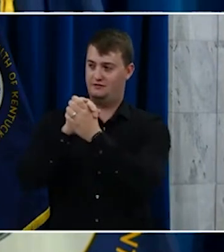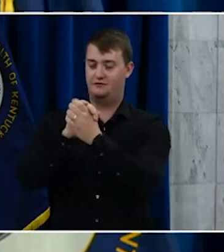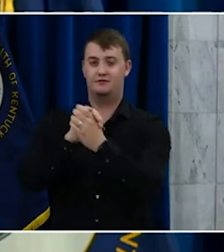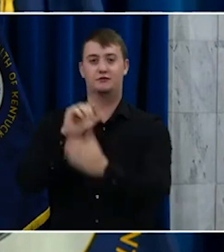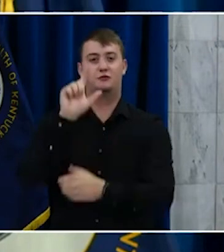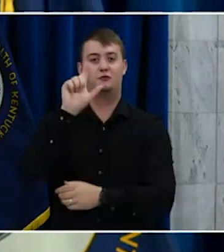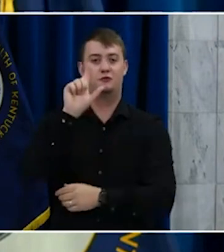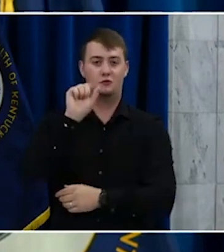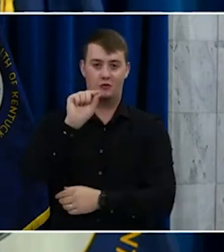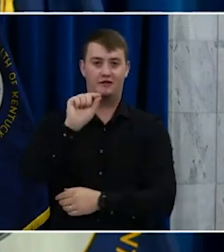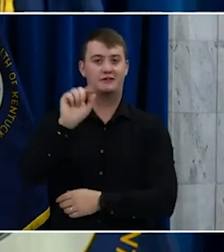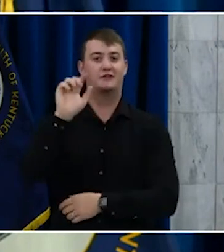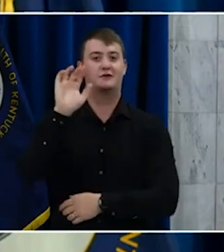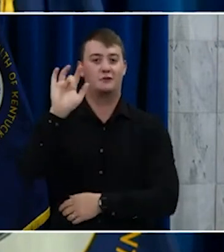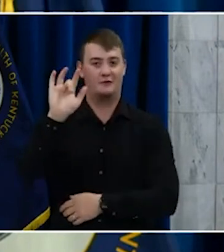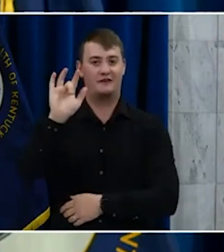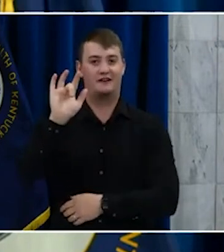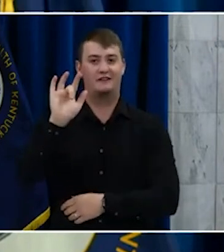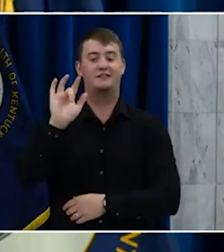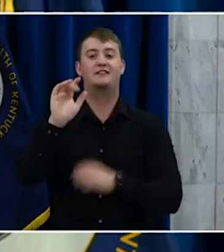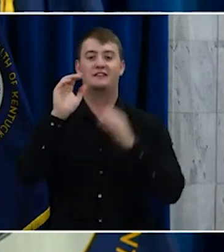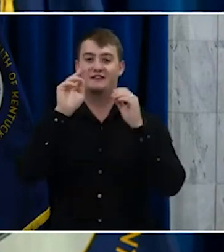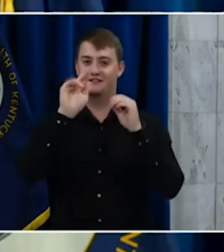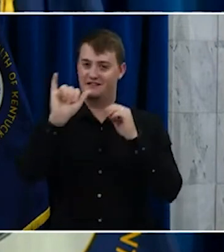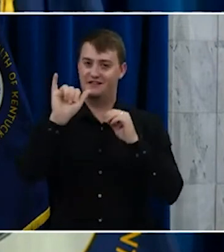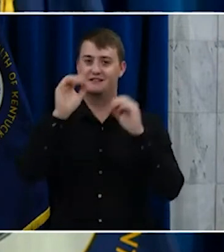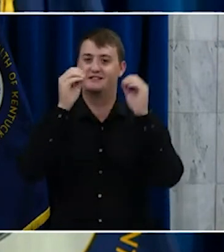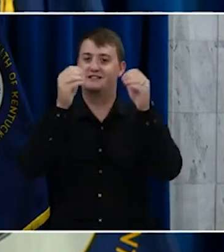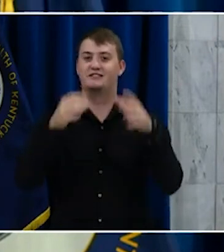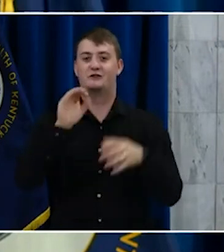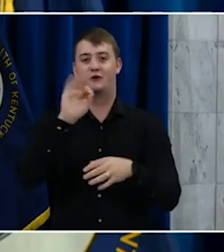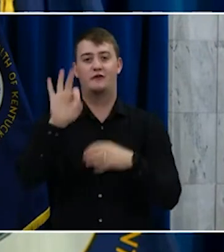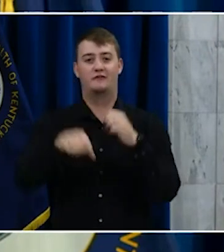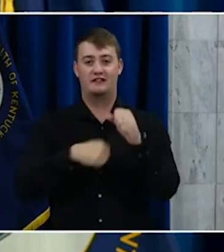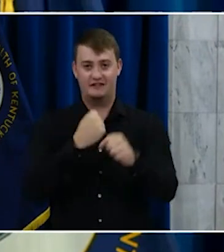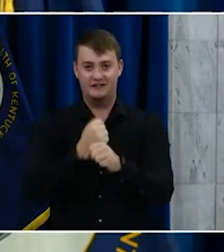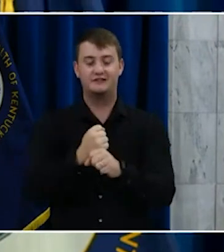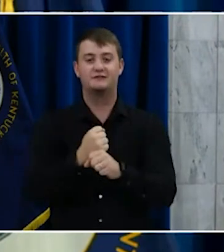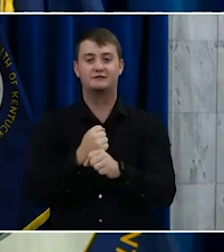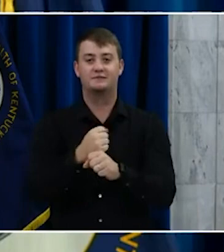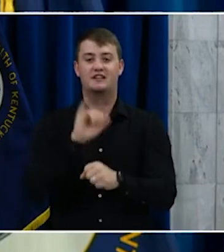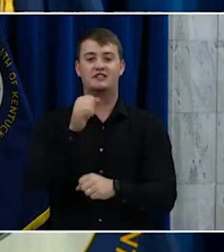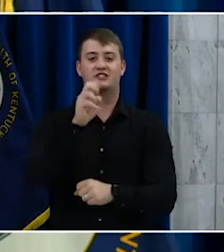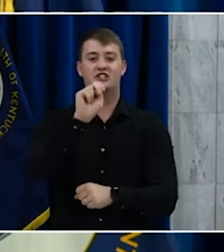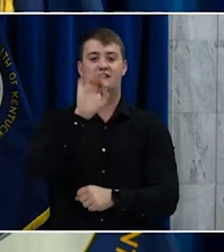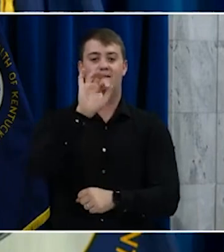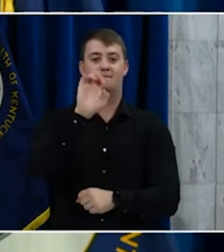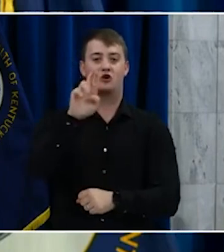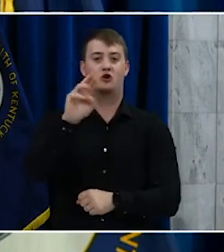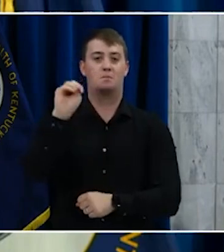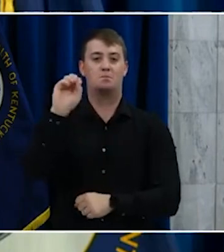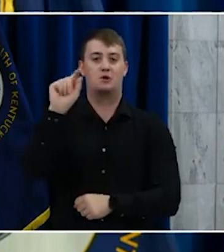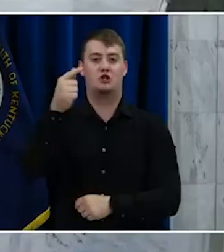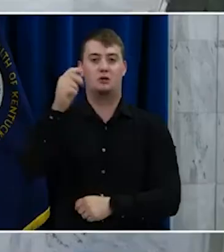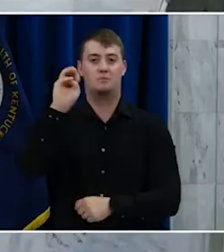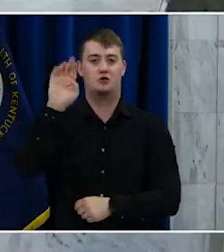the 2025 Kentucky Teacher of the Year, Jennifer